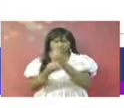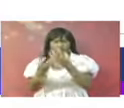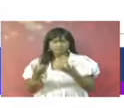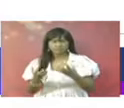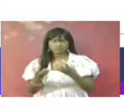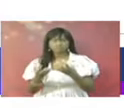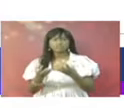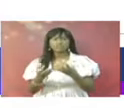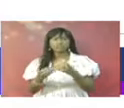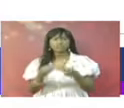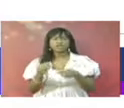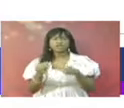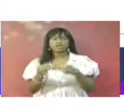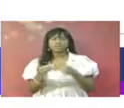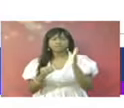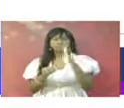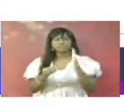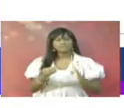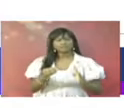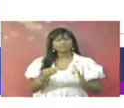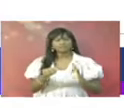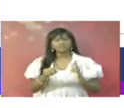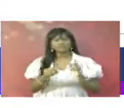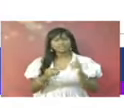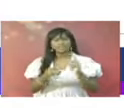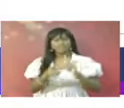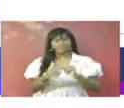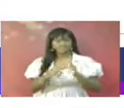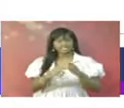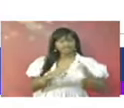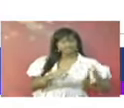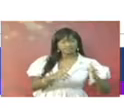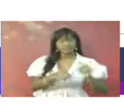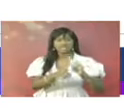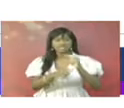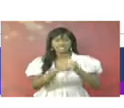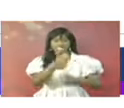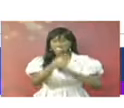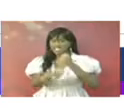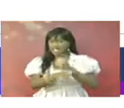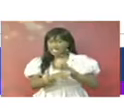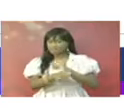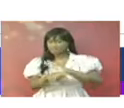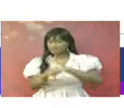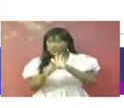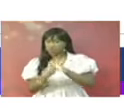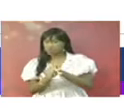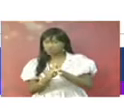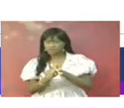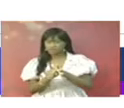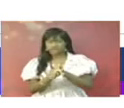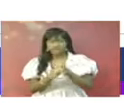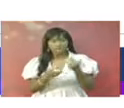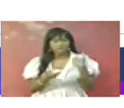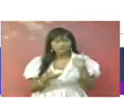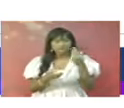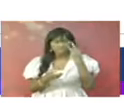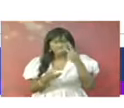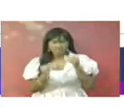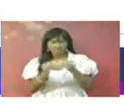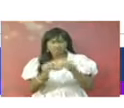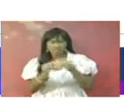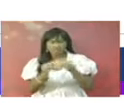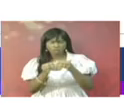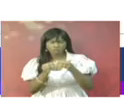situation with variants. Are we seeing a propensity one way or the other? For instance, we're seeing more males coming down with the variants